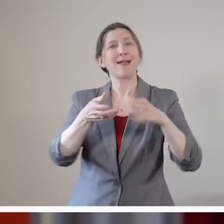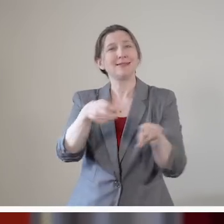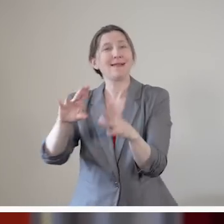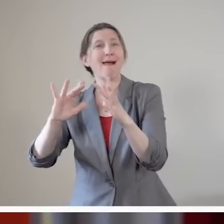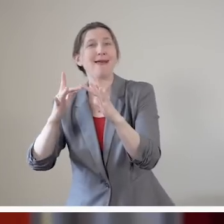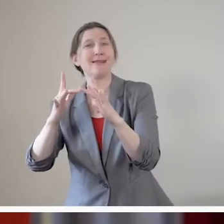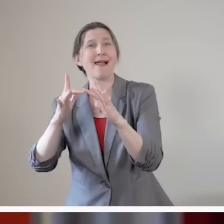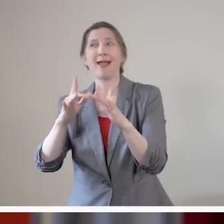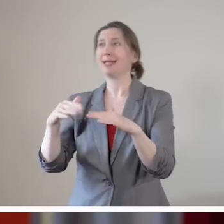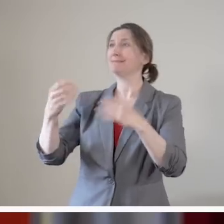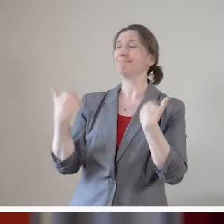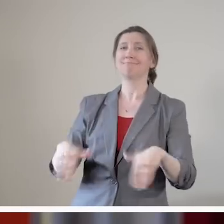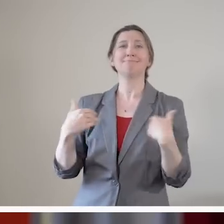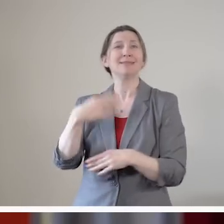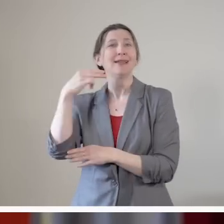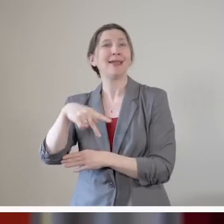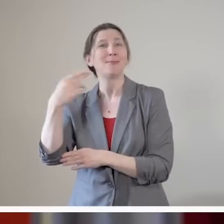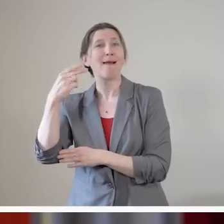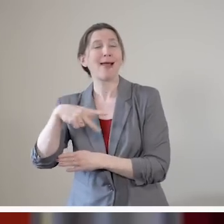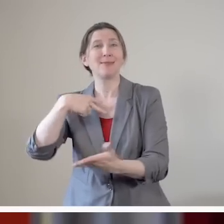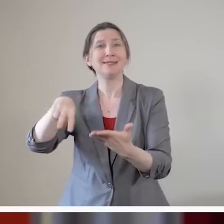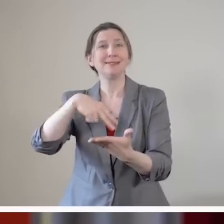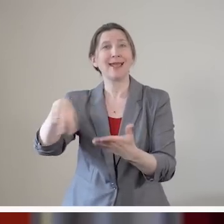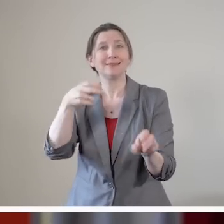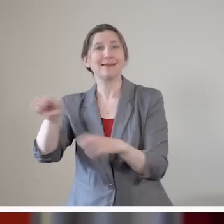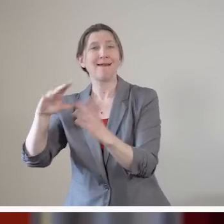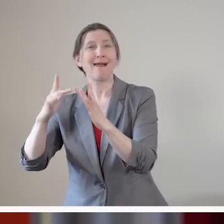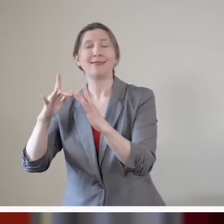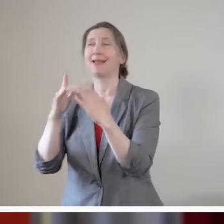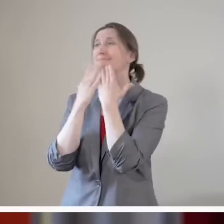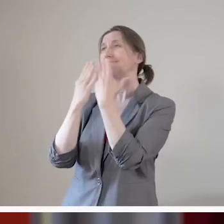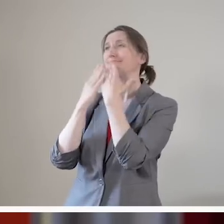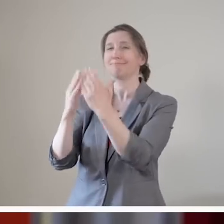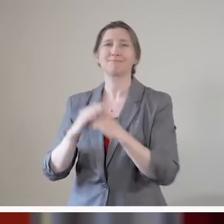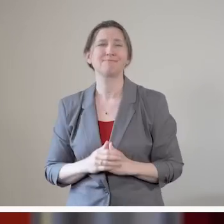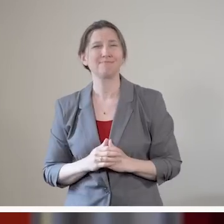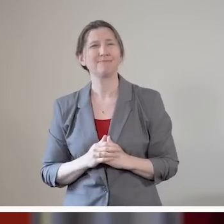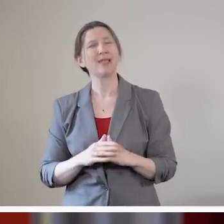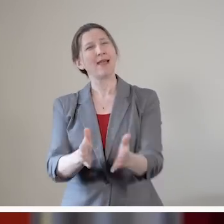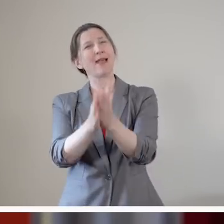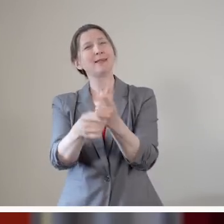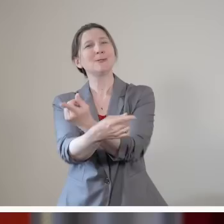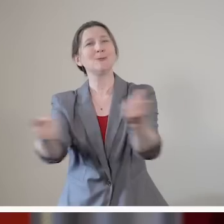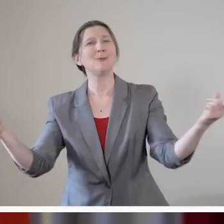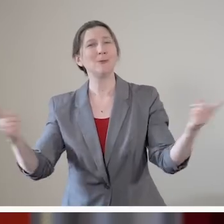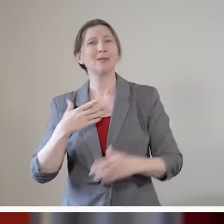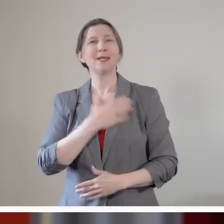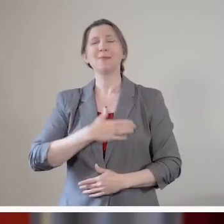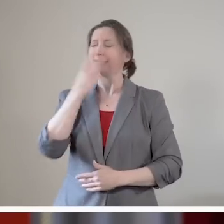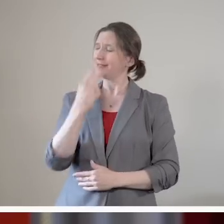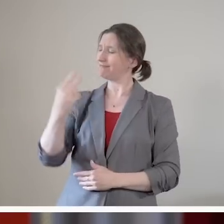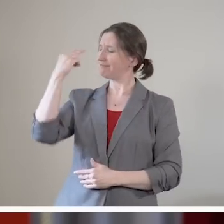all take some time to reflect on the pieces of your Wisconsin experience that you are most thankful for. I know it may seem more bitter than sweet in our